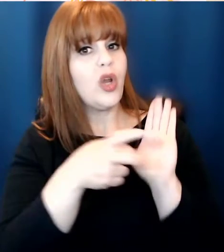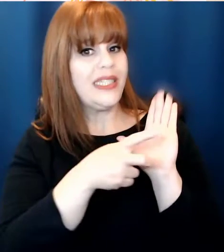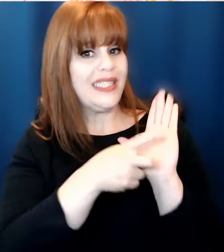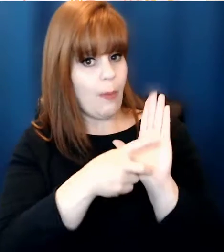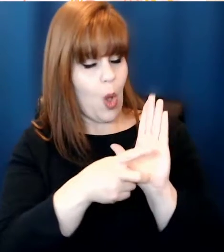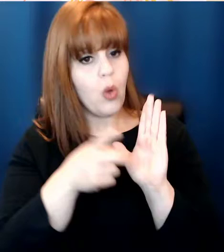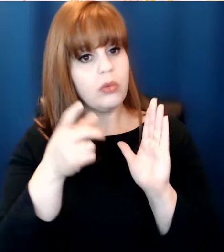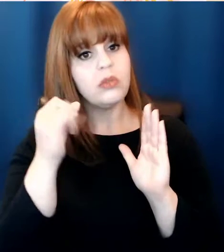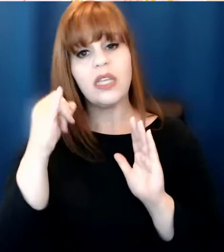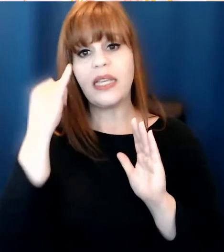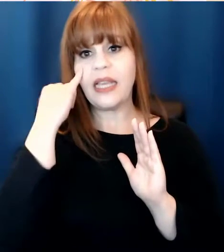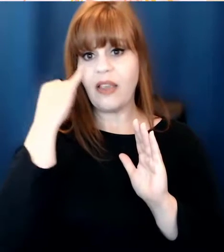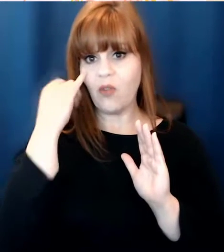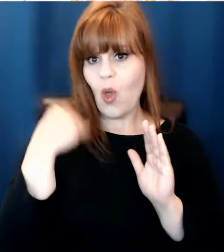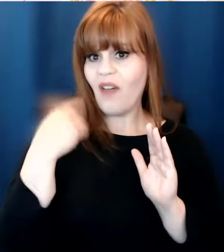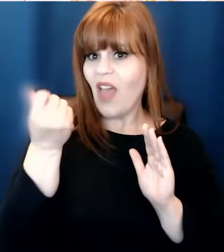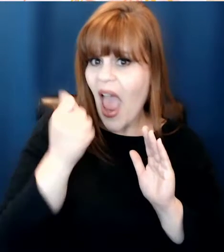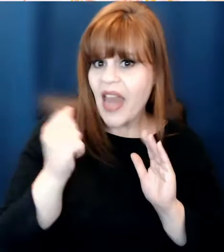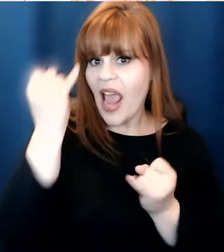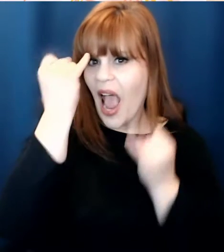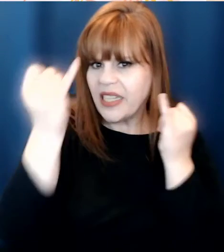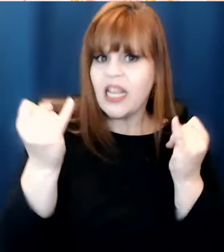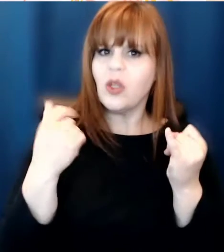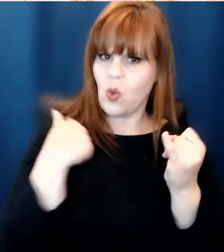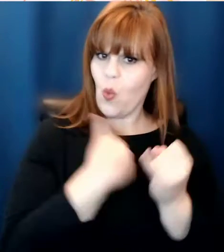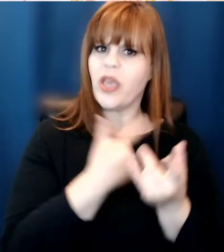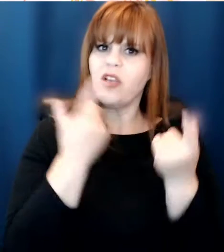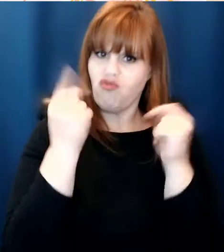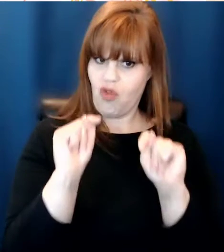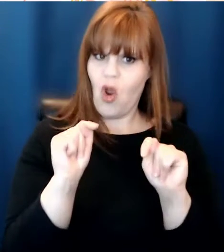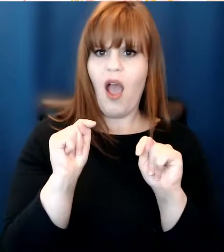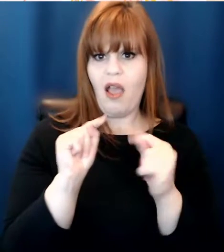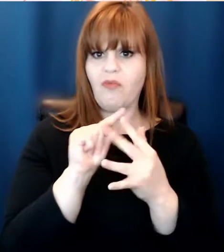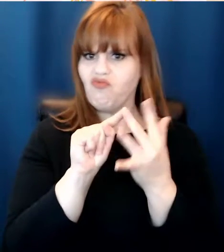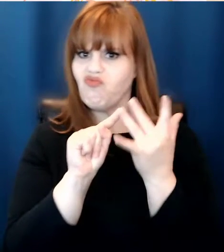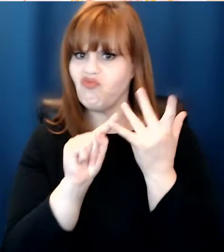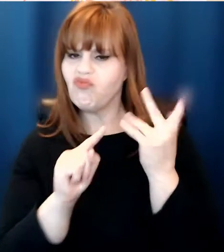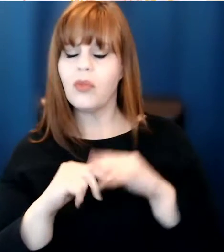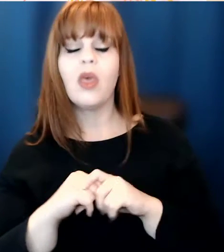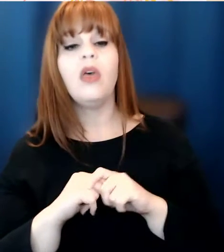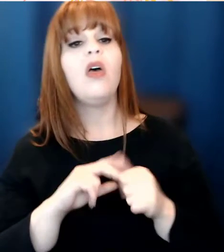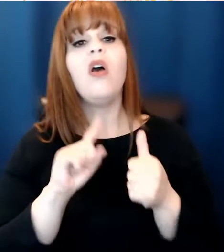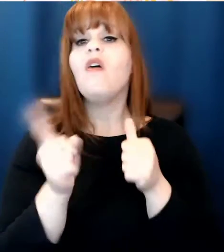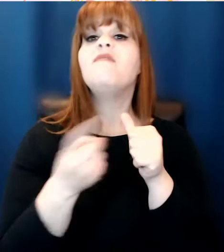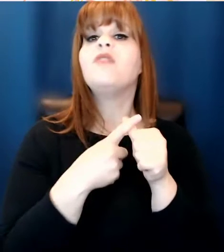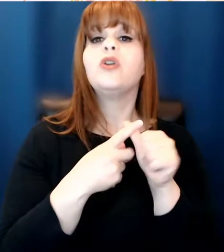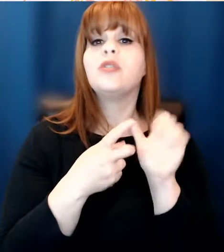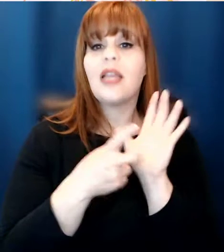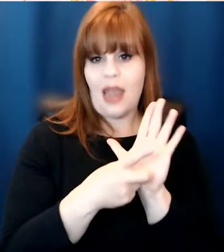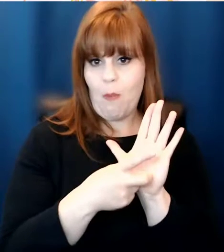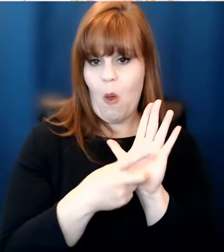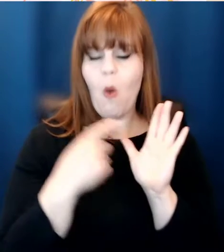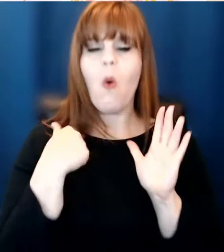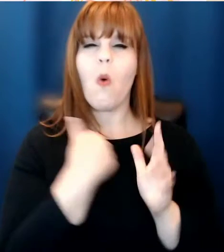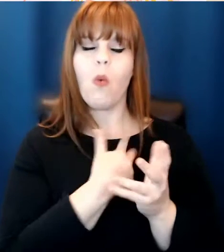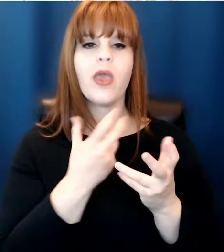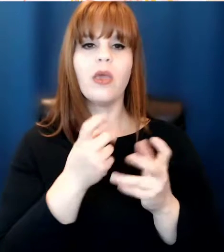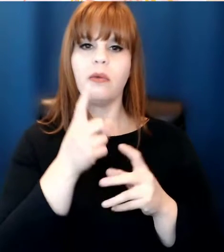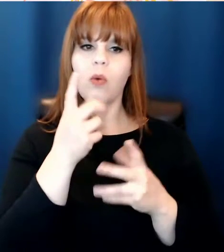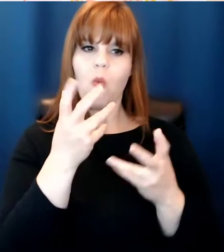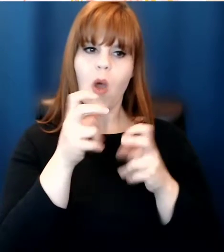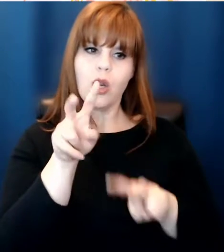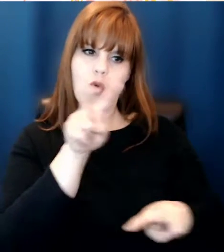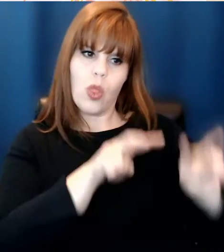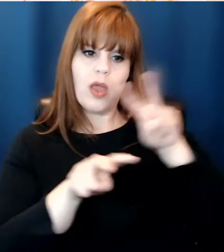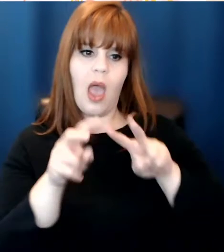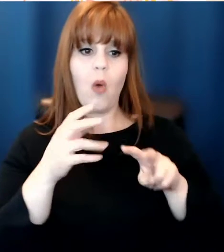ideas, we can definitely try them out. So for the first demo, we want to kind of actually look at what my